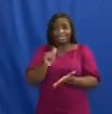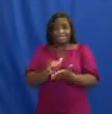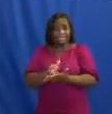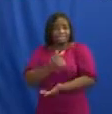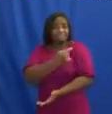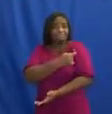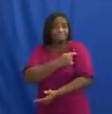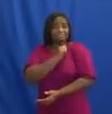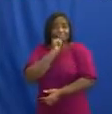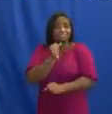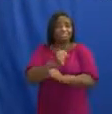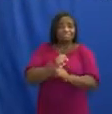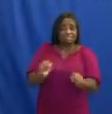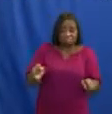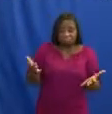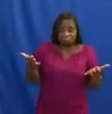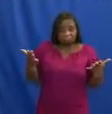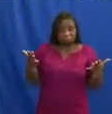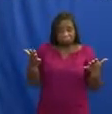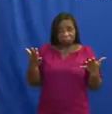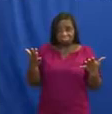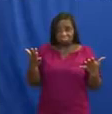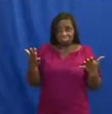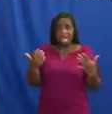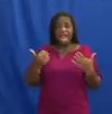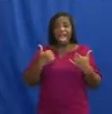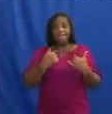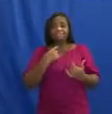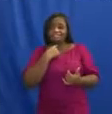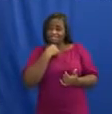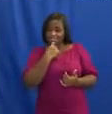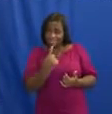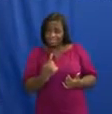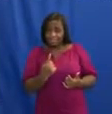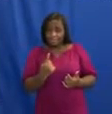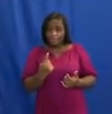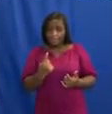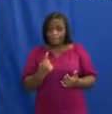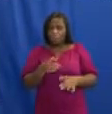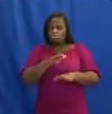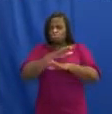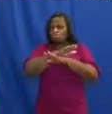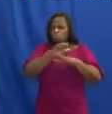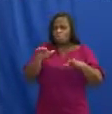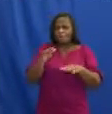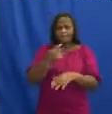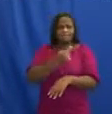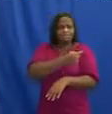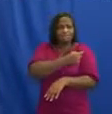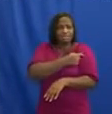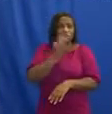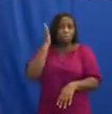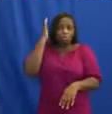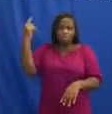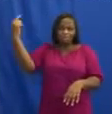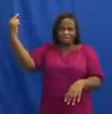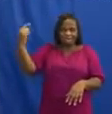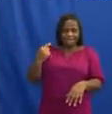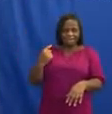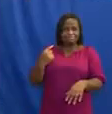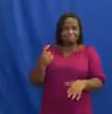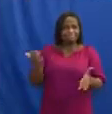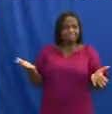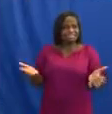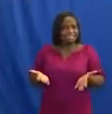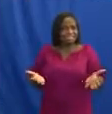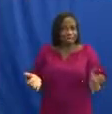the safety of the vaccine. And I've gone on record as saying that no vaccine will be deployed in the country for